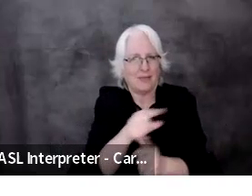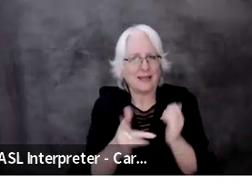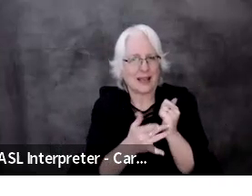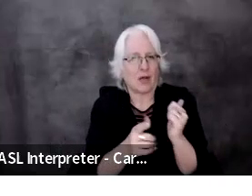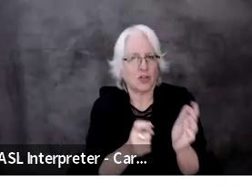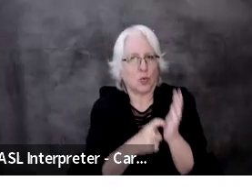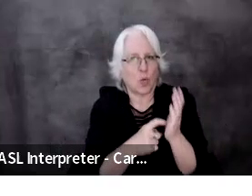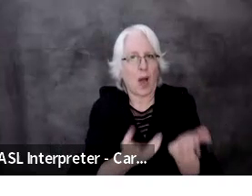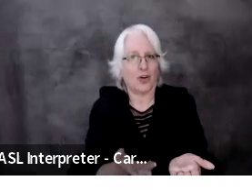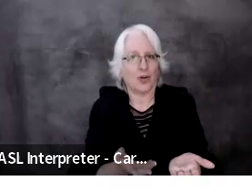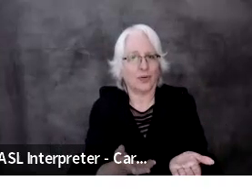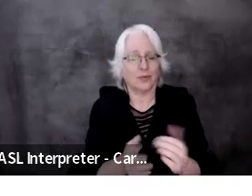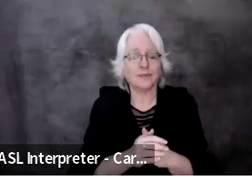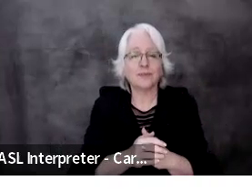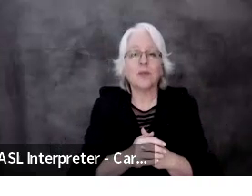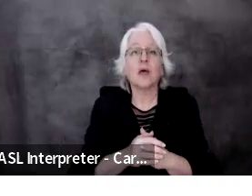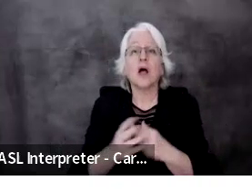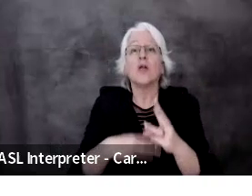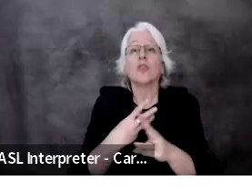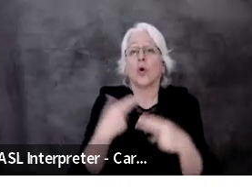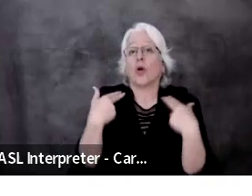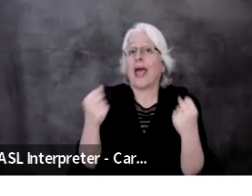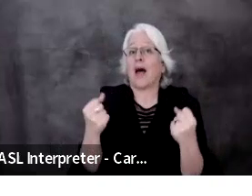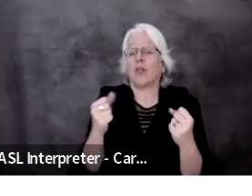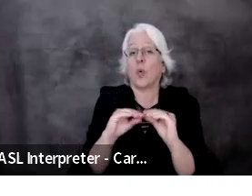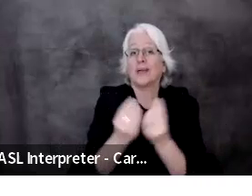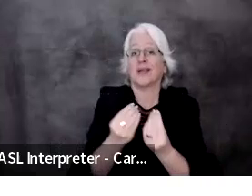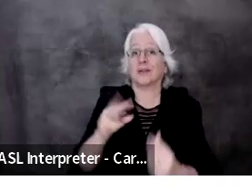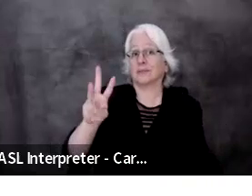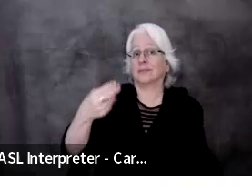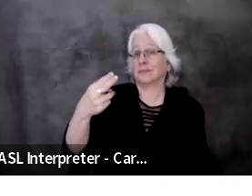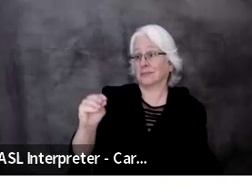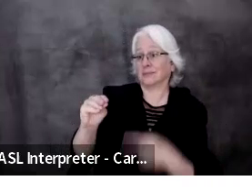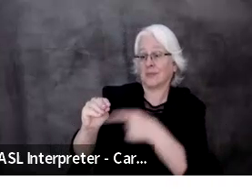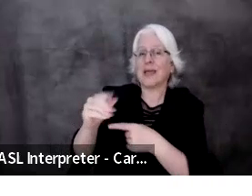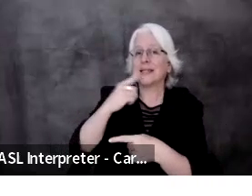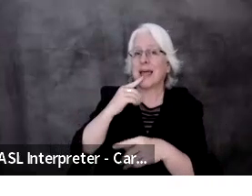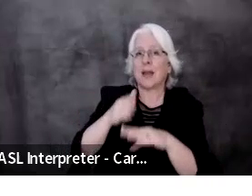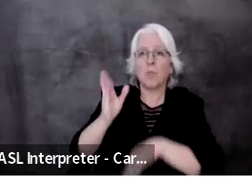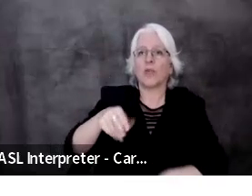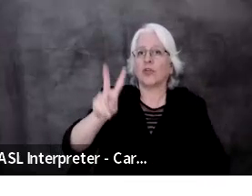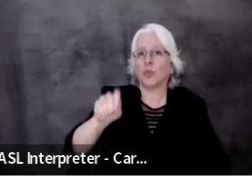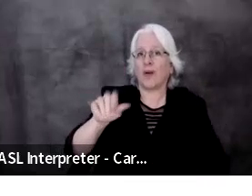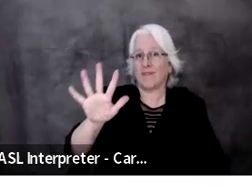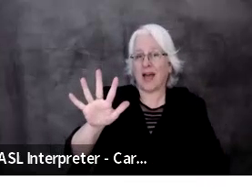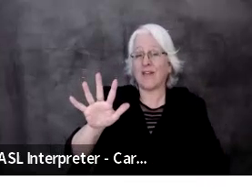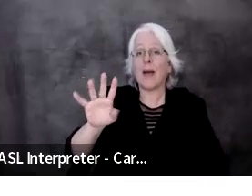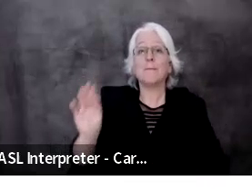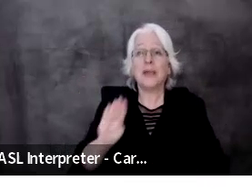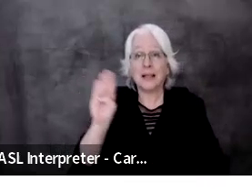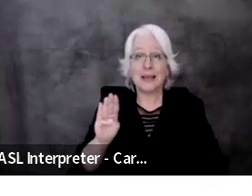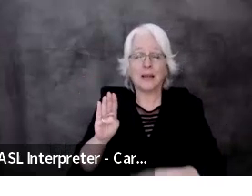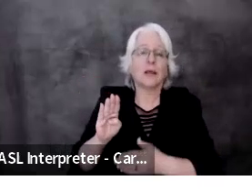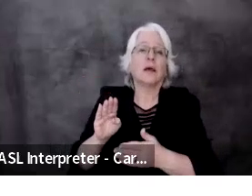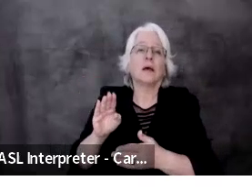require. According to the World Health Organization, there are more than 2.5 billion disabled people that